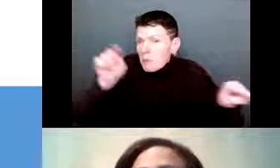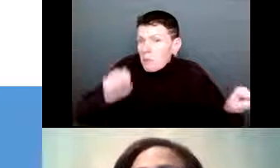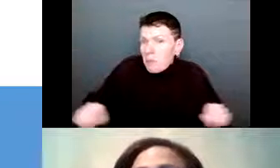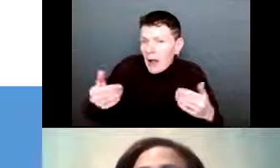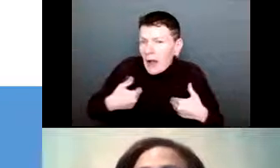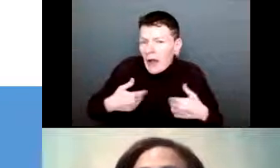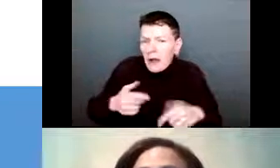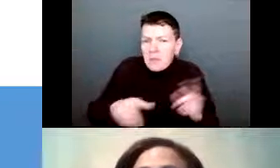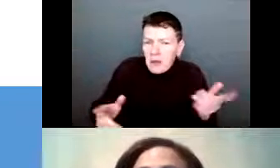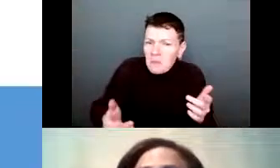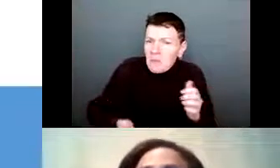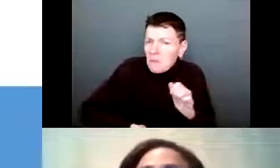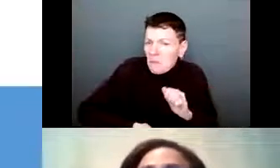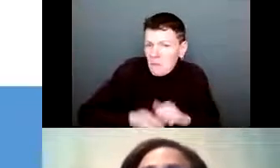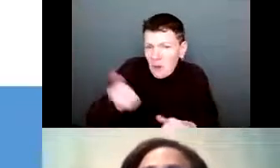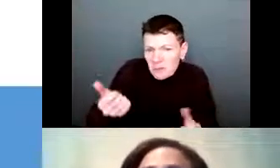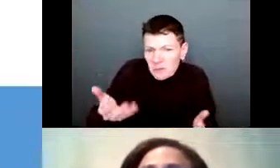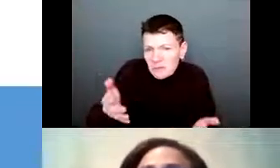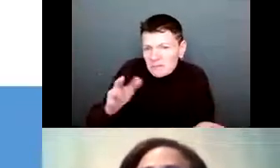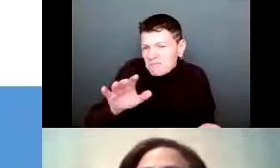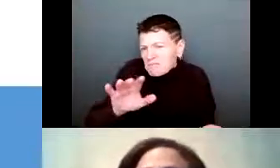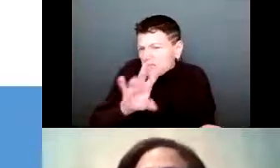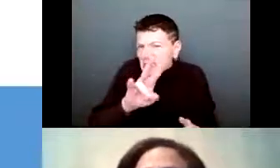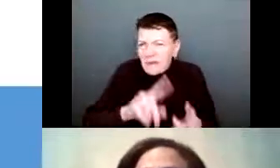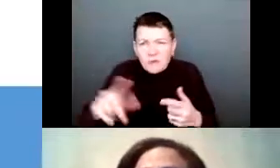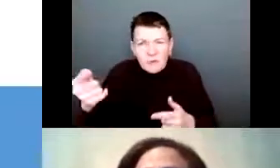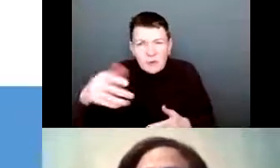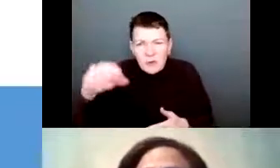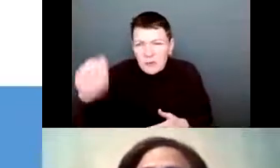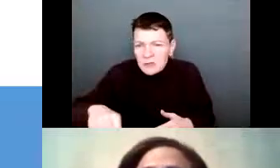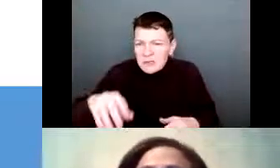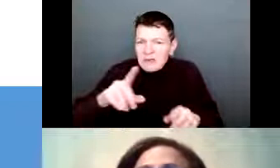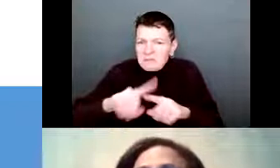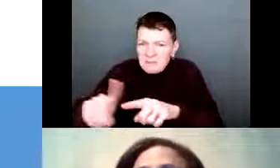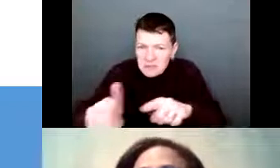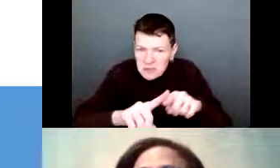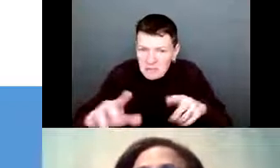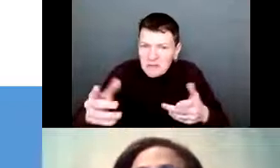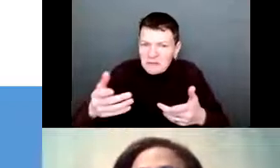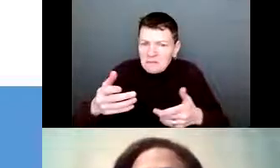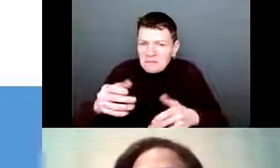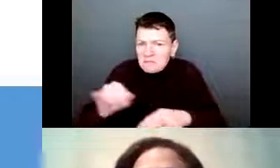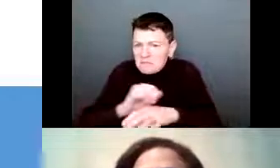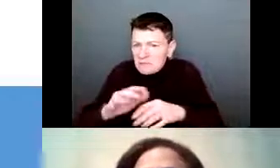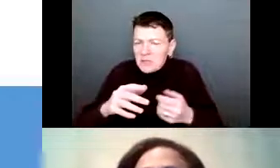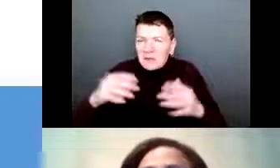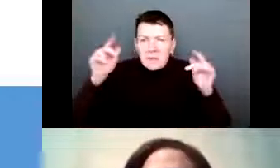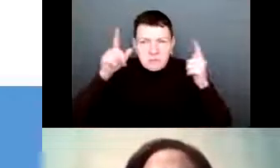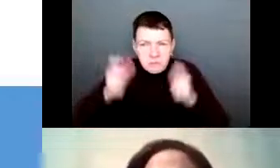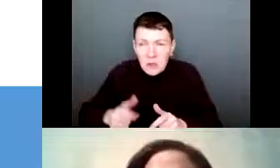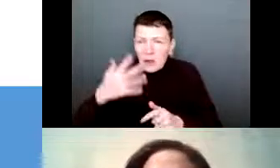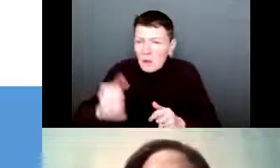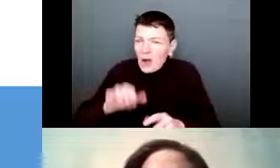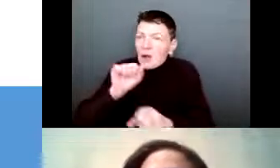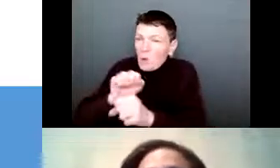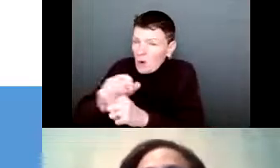7 to 21% across all the different ages. And this is because of exposure to noise in the